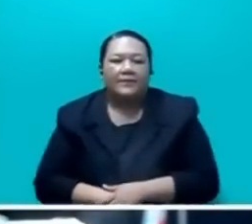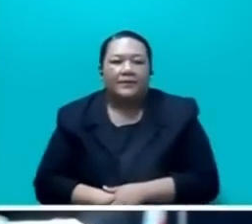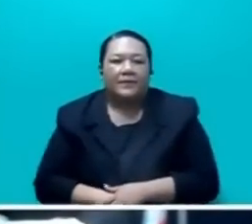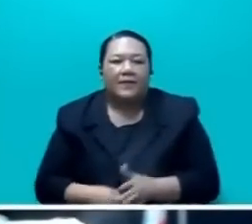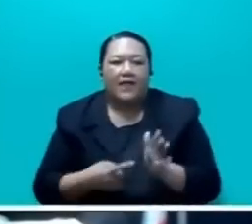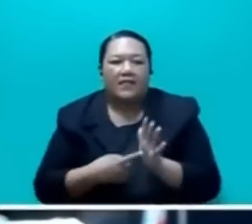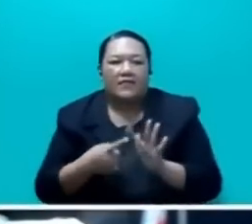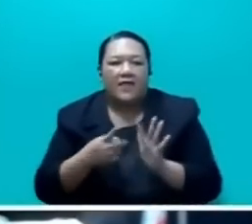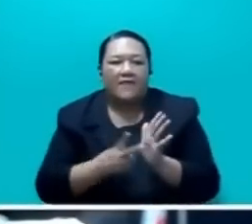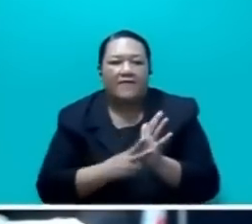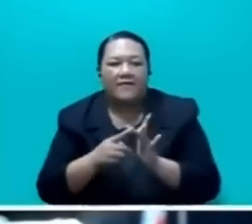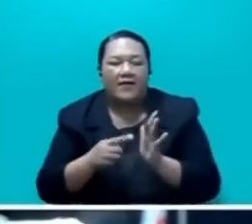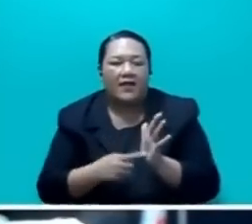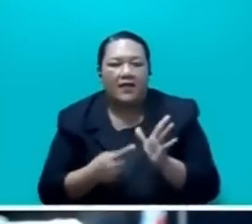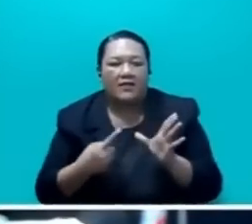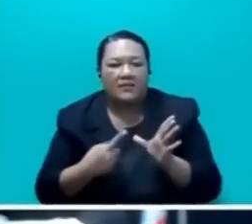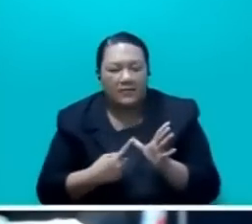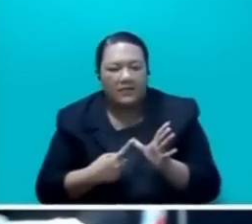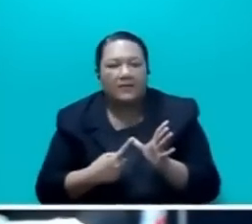Rokomosoi Keti.